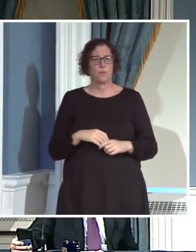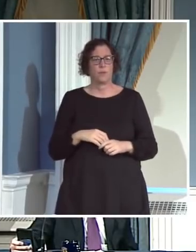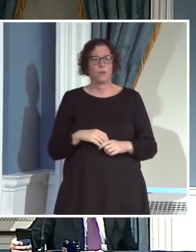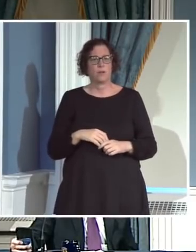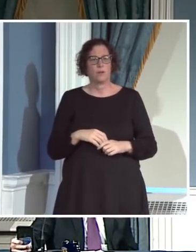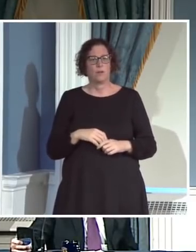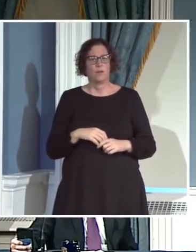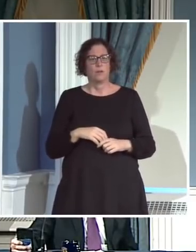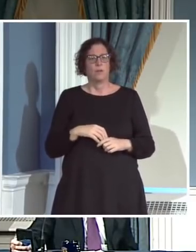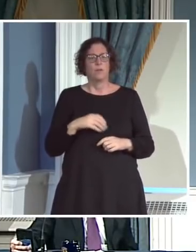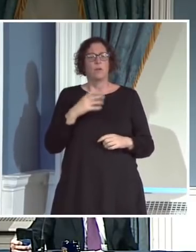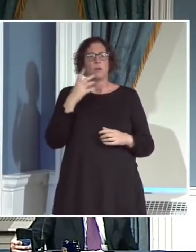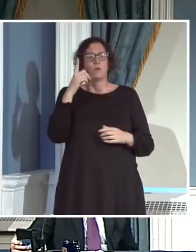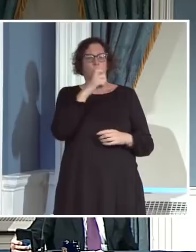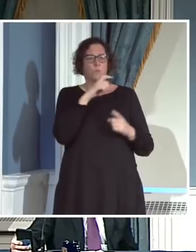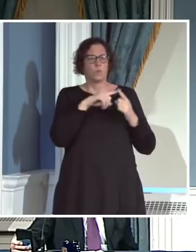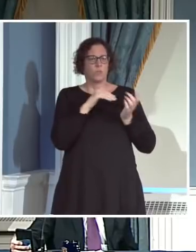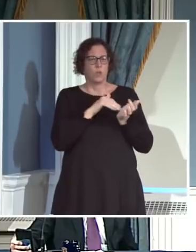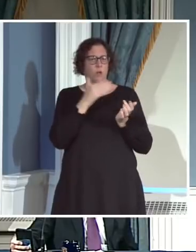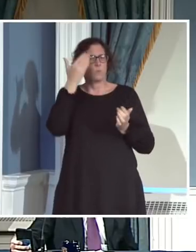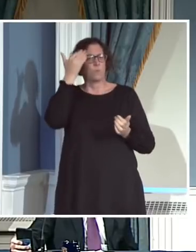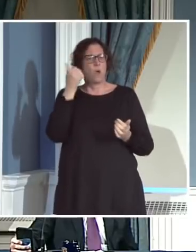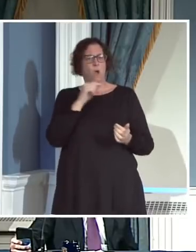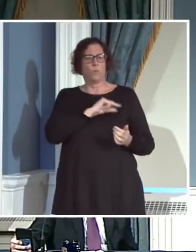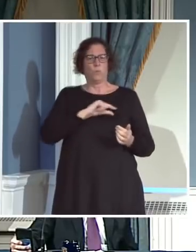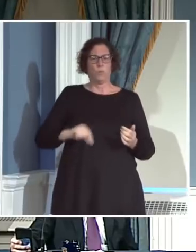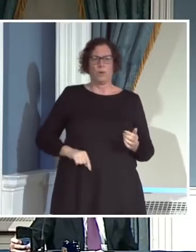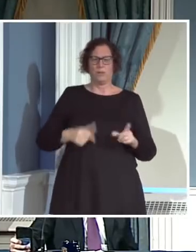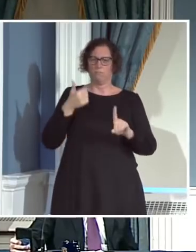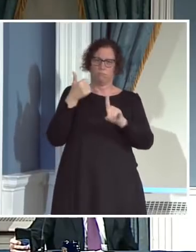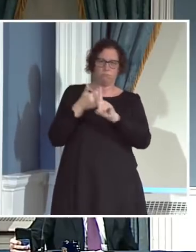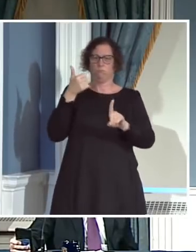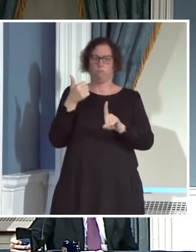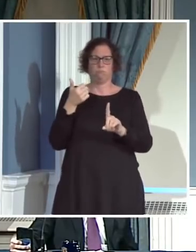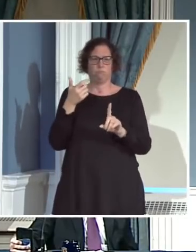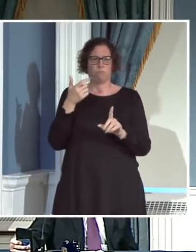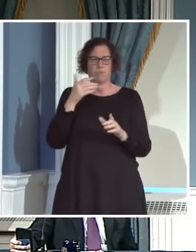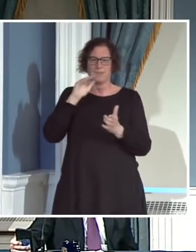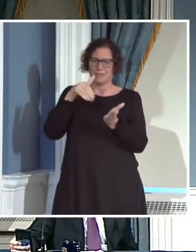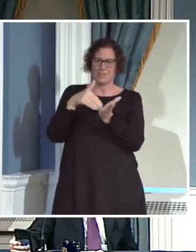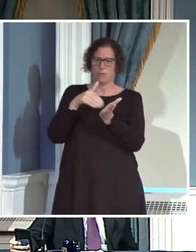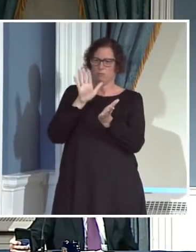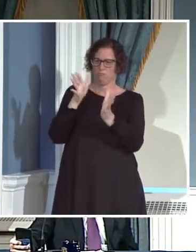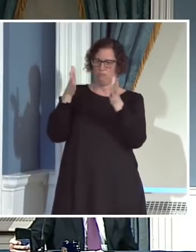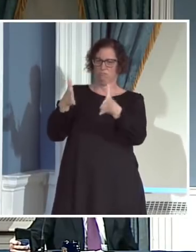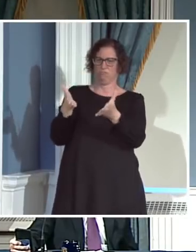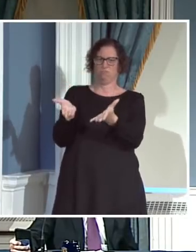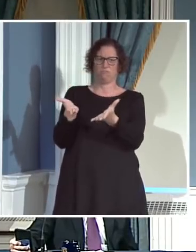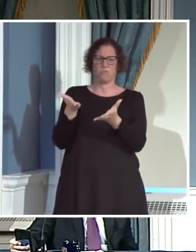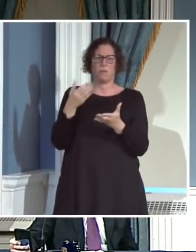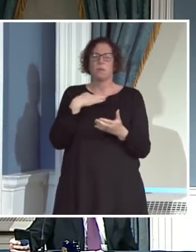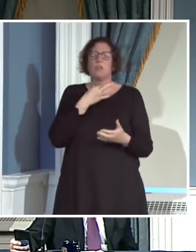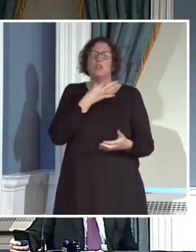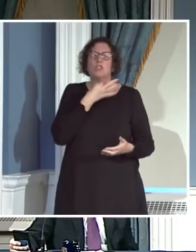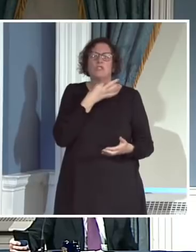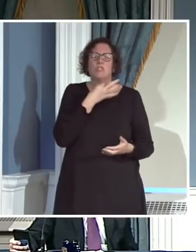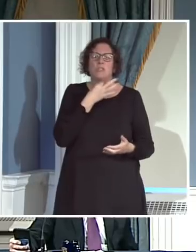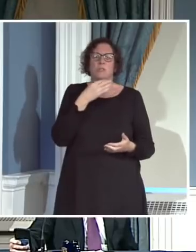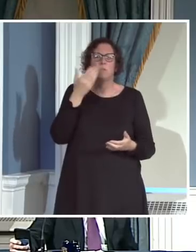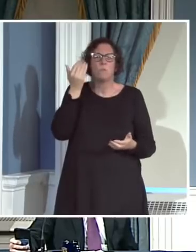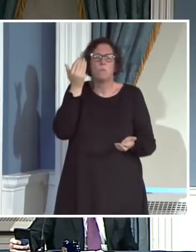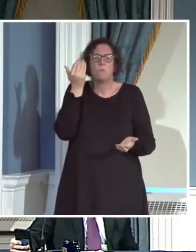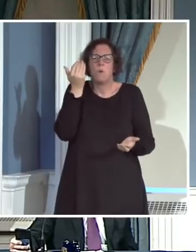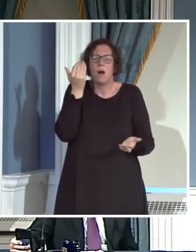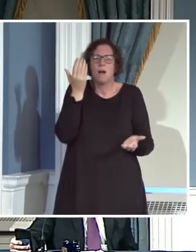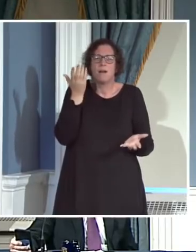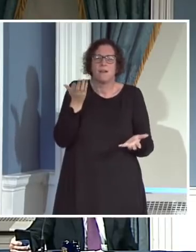So if Dr. Katz, you want to talk about why this is, I'm sure, you get into state funding in that, but also for the mayor, of how